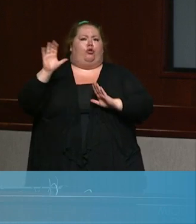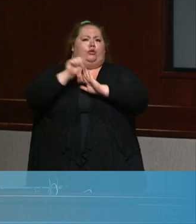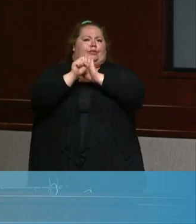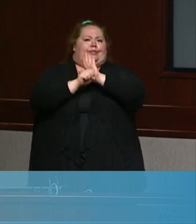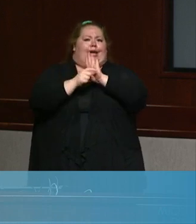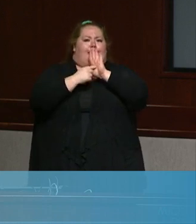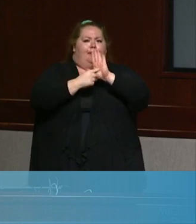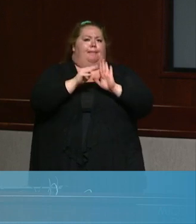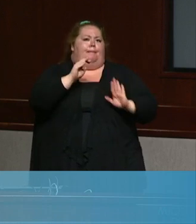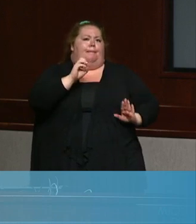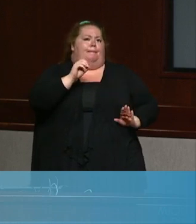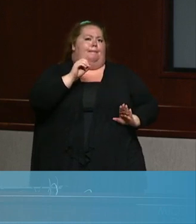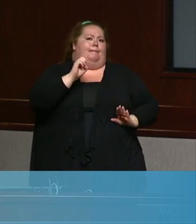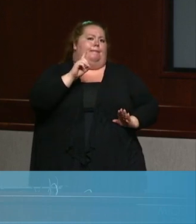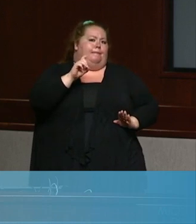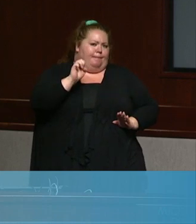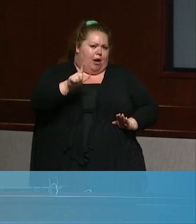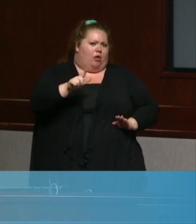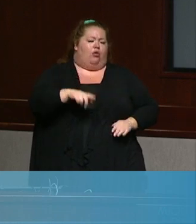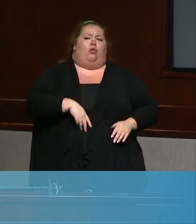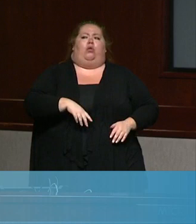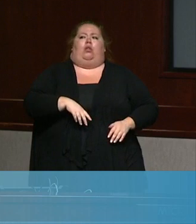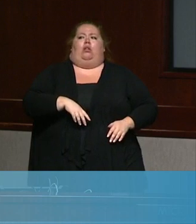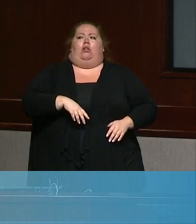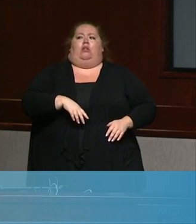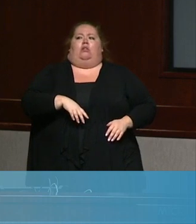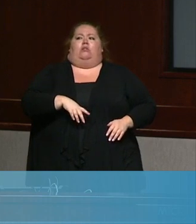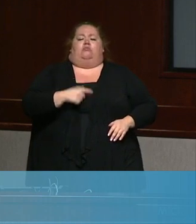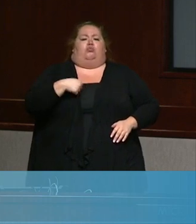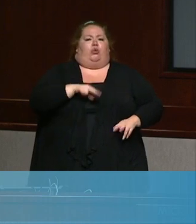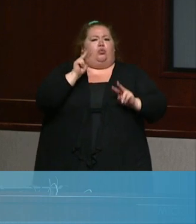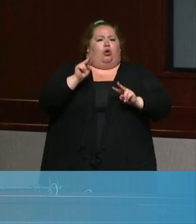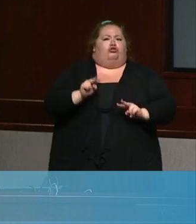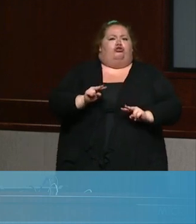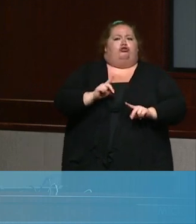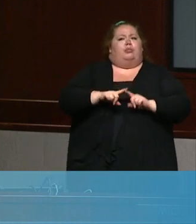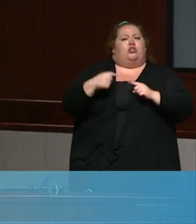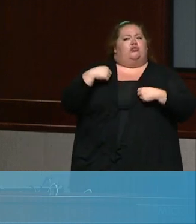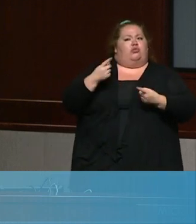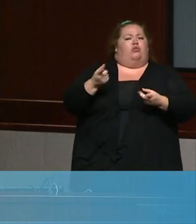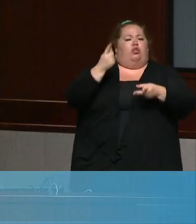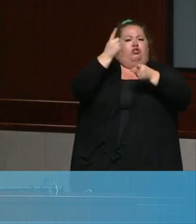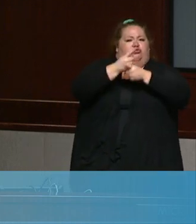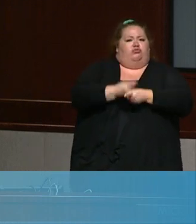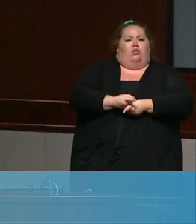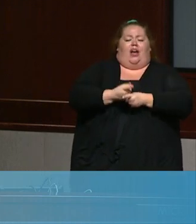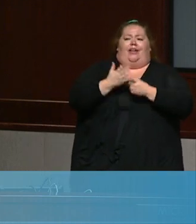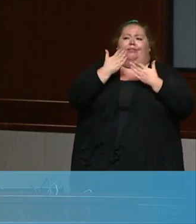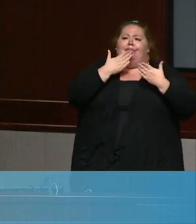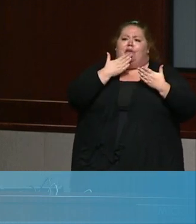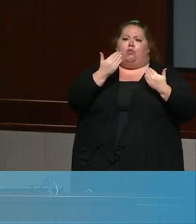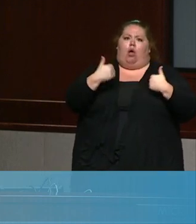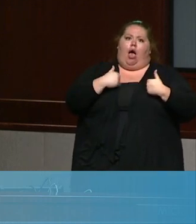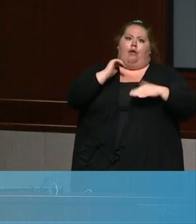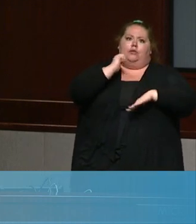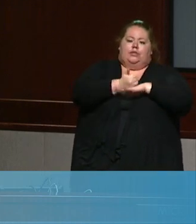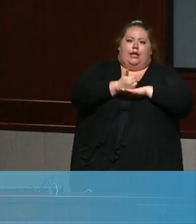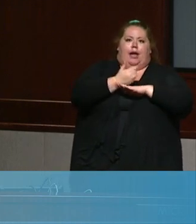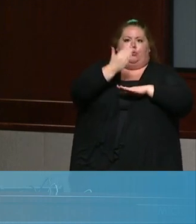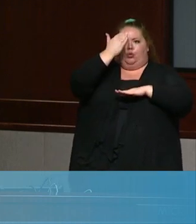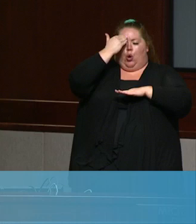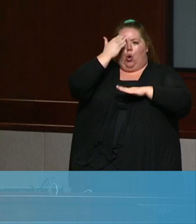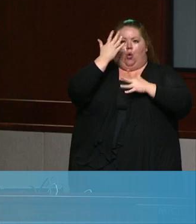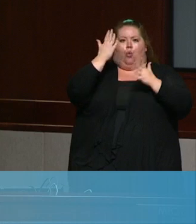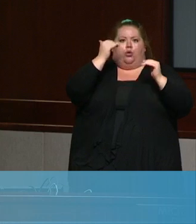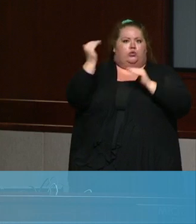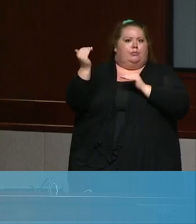us as to what we needed to do to prepare. And I'm grateful that we've had a lot of these steps in place because we find